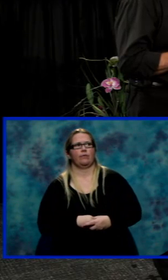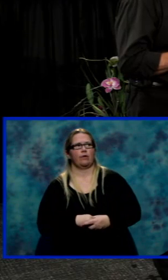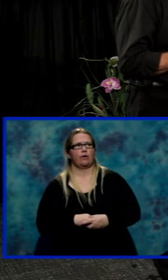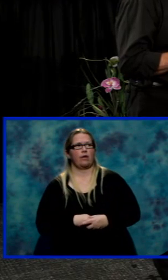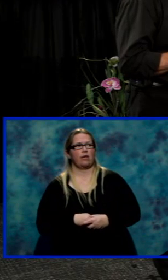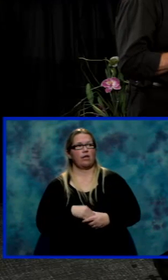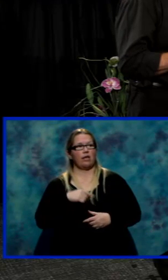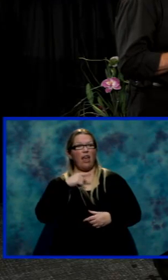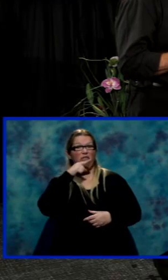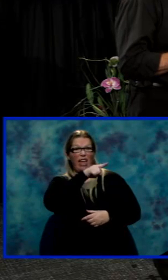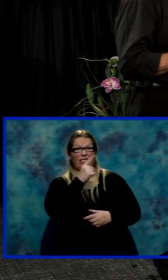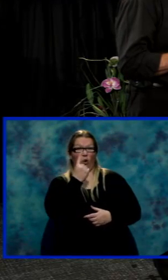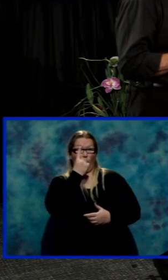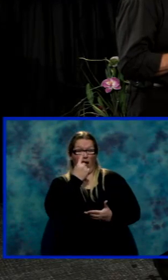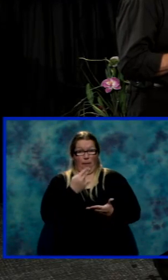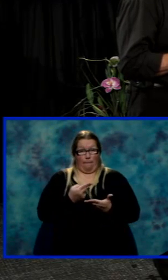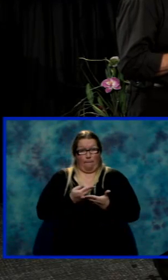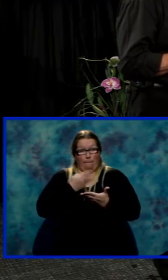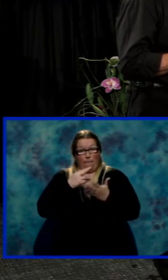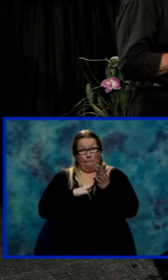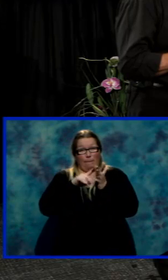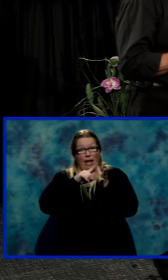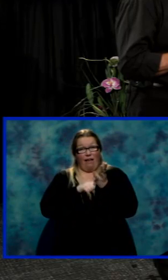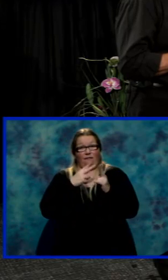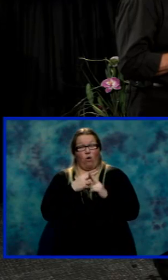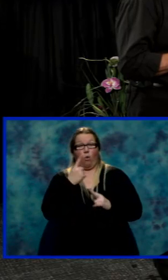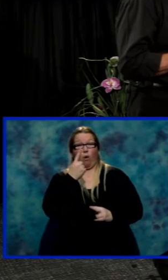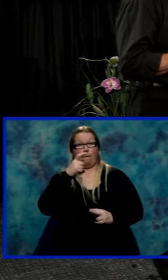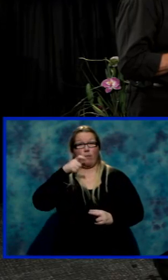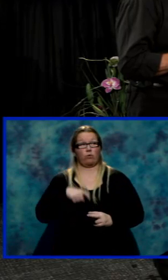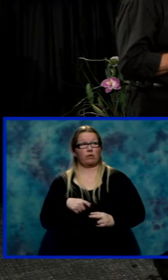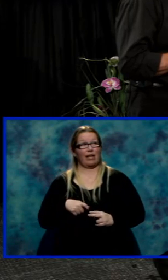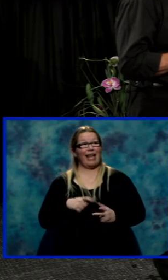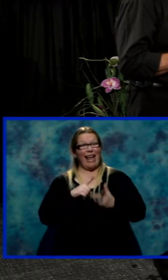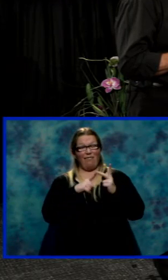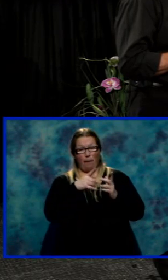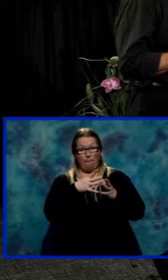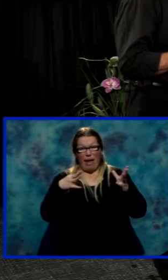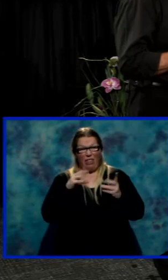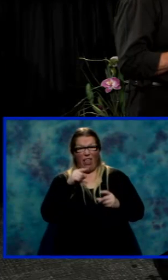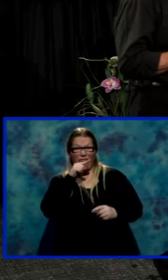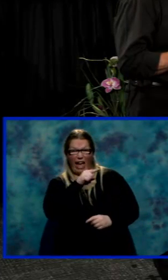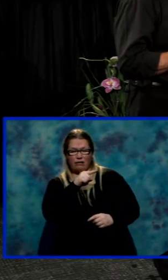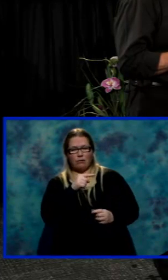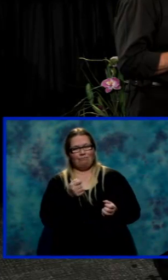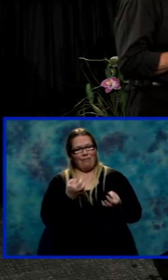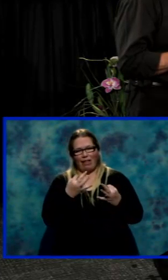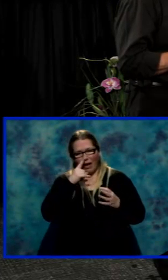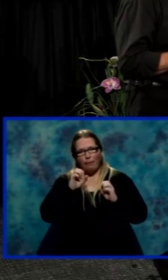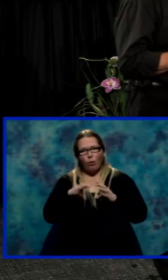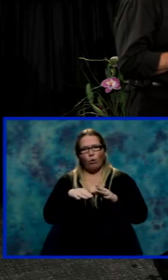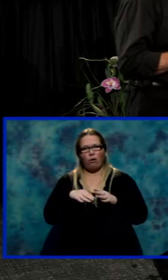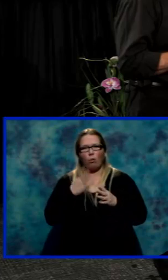one meal for a person. If you get any bigger, they got nowhere to store. They're on the street. They're in